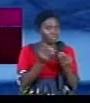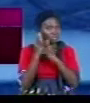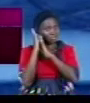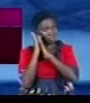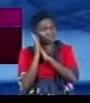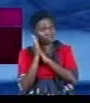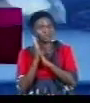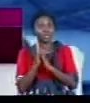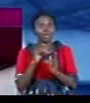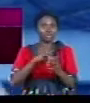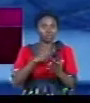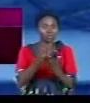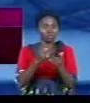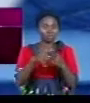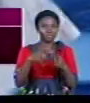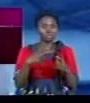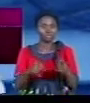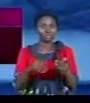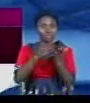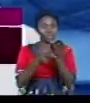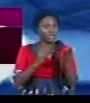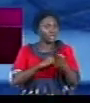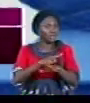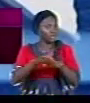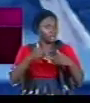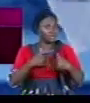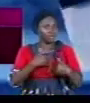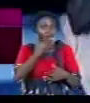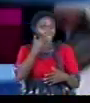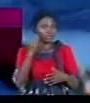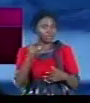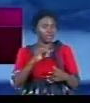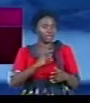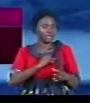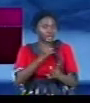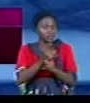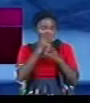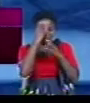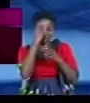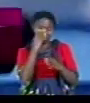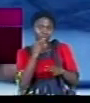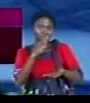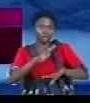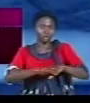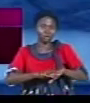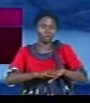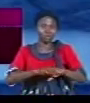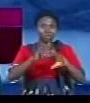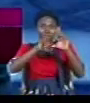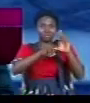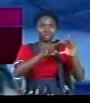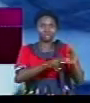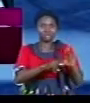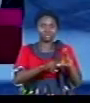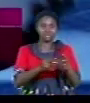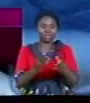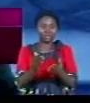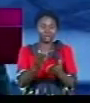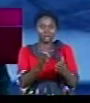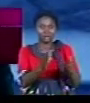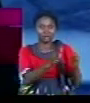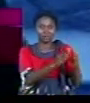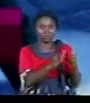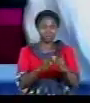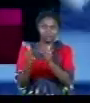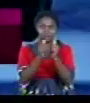didn't have a better mattress, but I was just sleeping on 4 chairs put together, and I slept well like a baby. No frequent